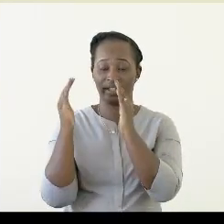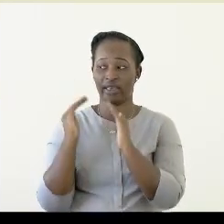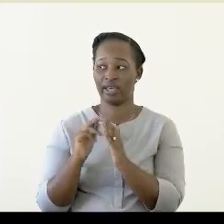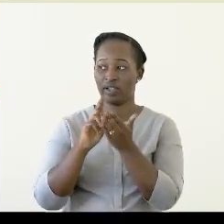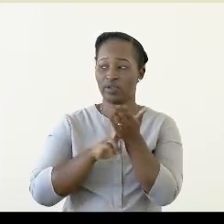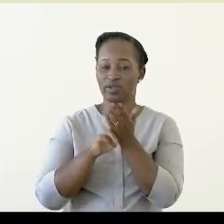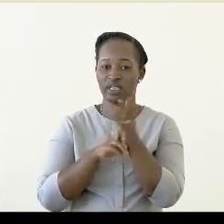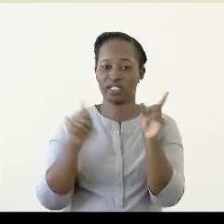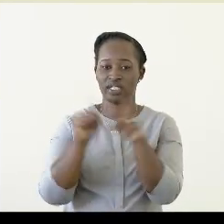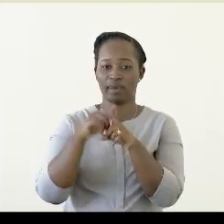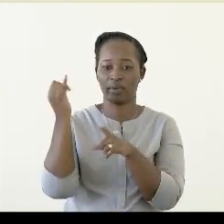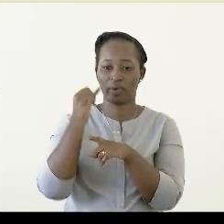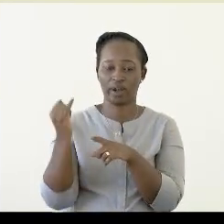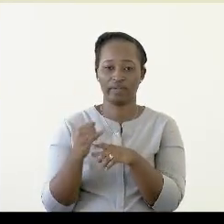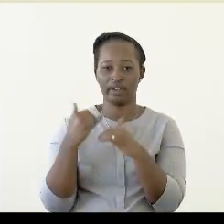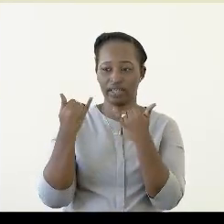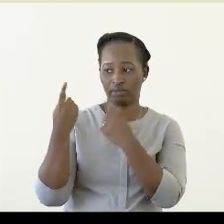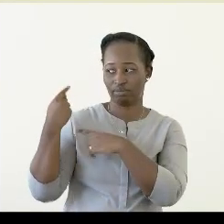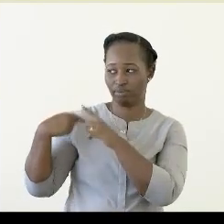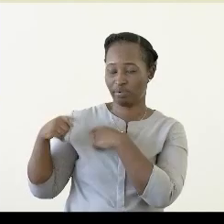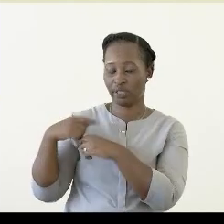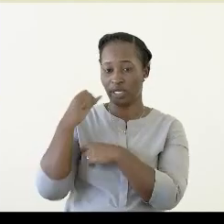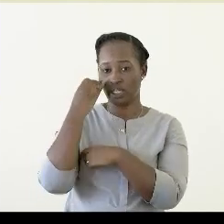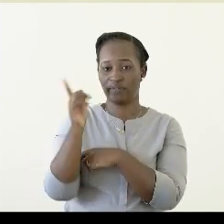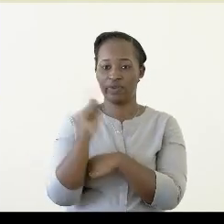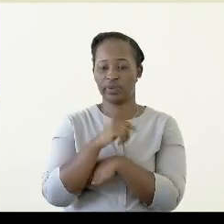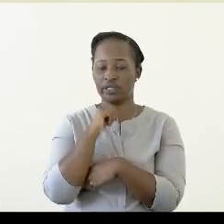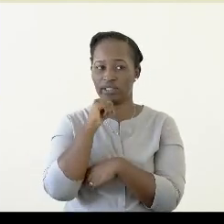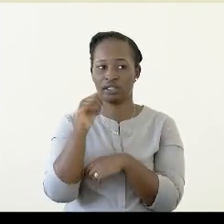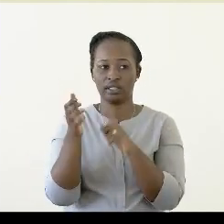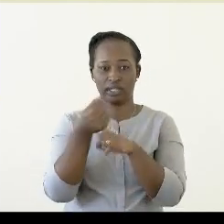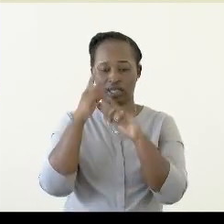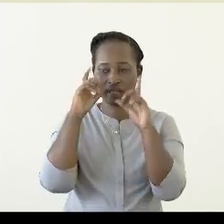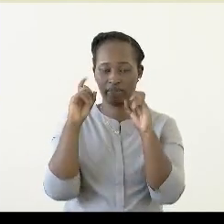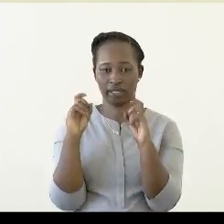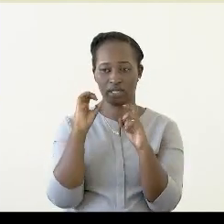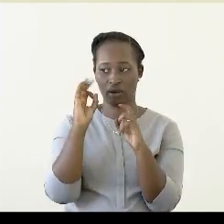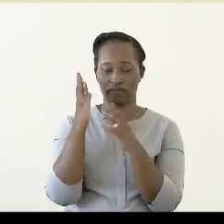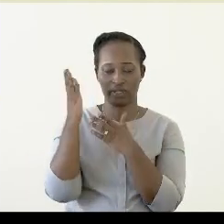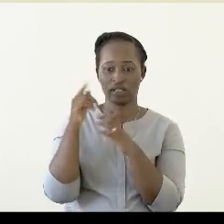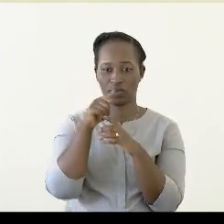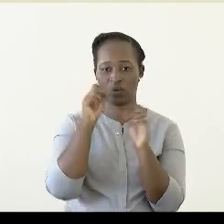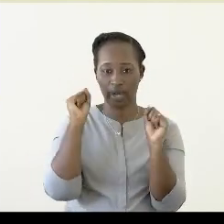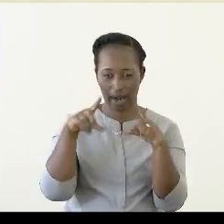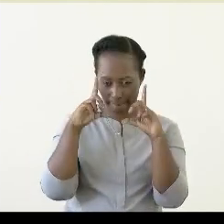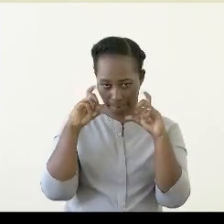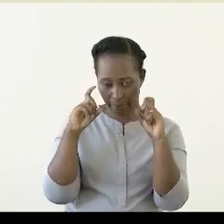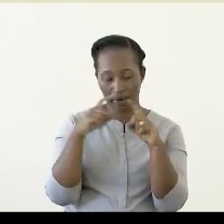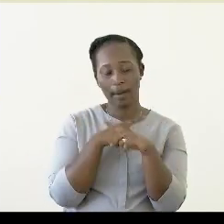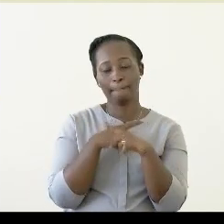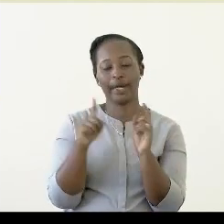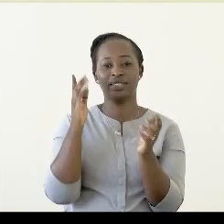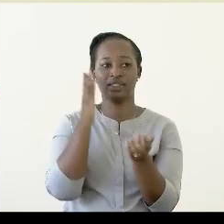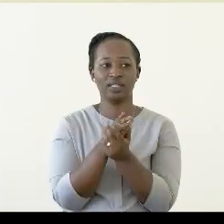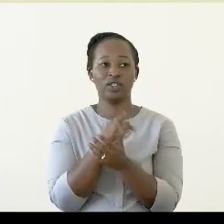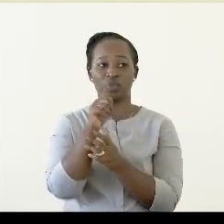using the same graph, let me go back. If you didn't take the picture, a photo of this graph, you can take it, but I'm very sure